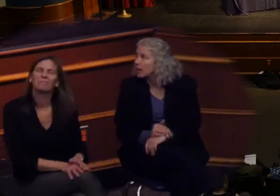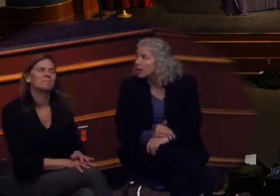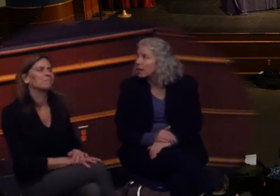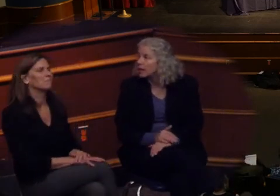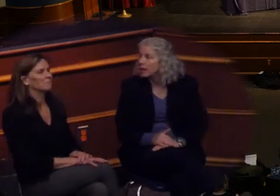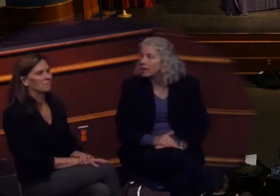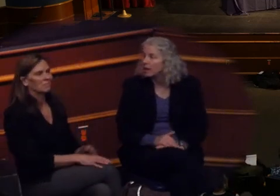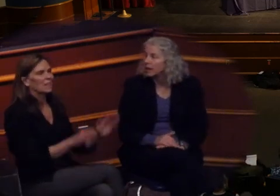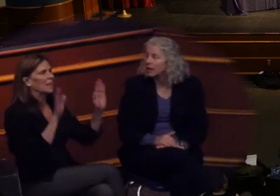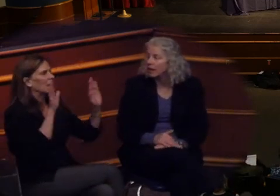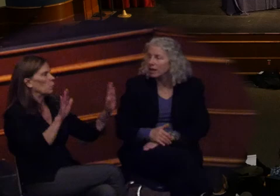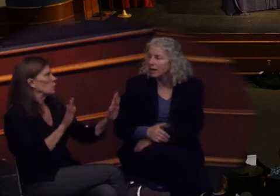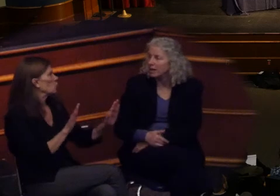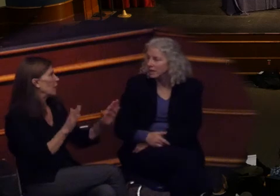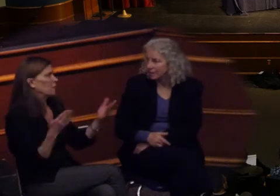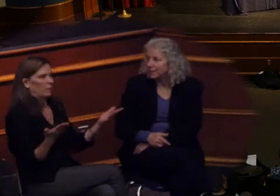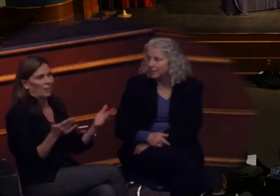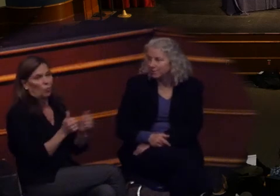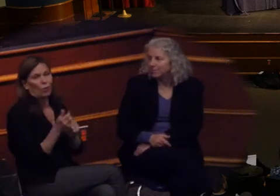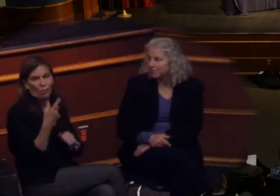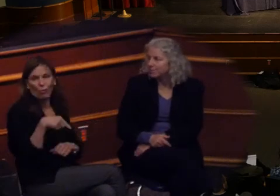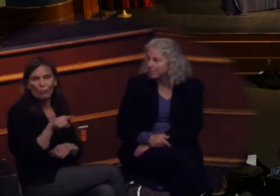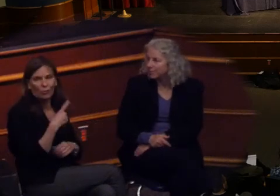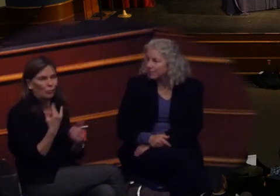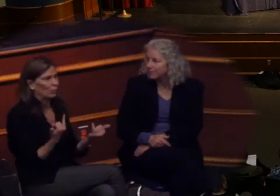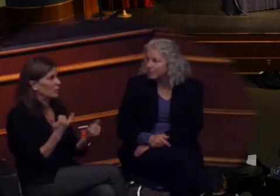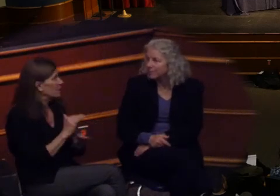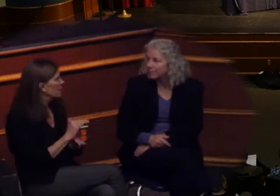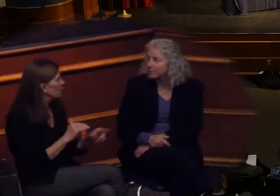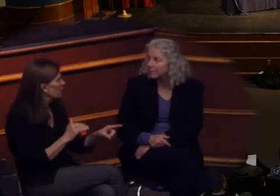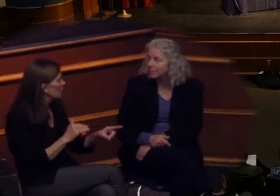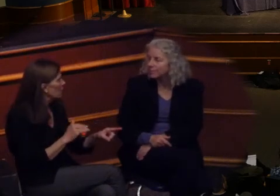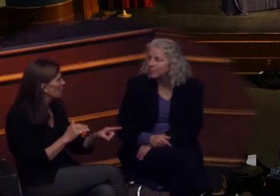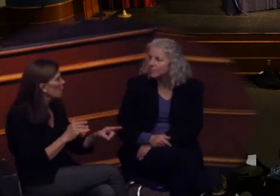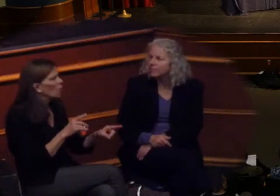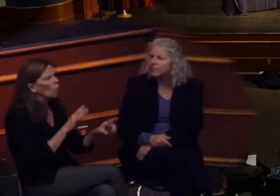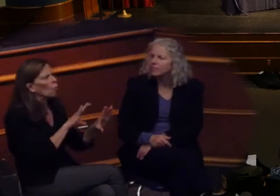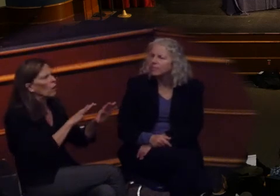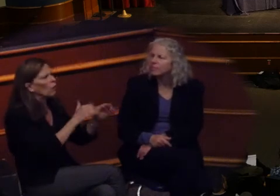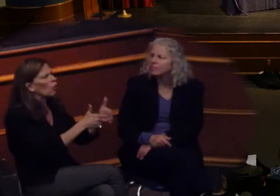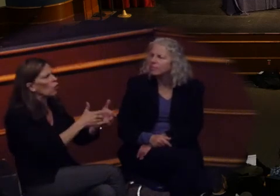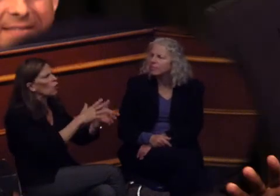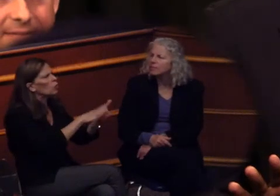It's great to be with you this evening. Weren't those Parkland students remarkable?